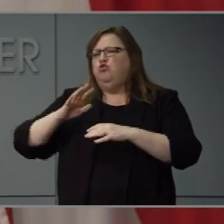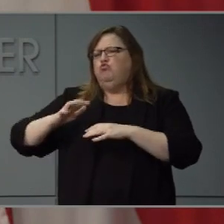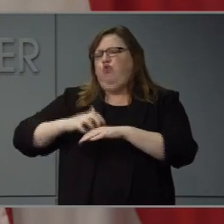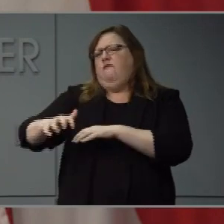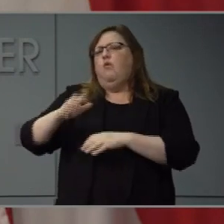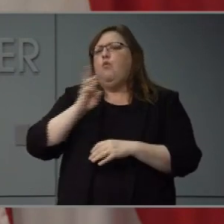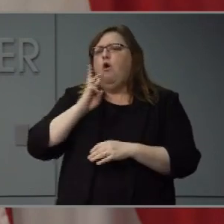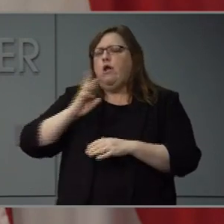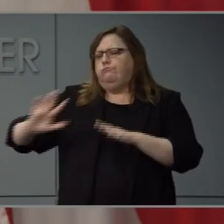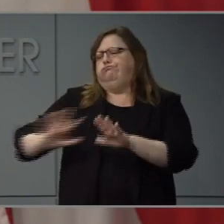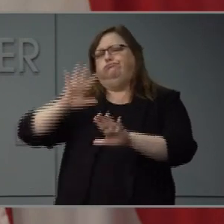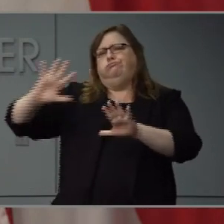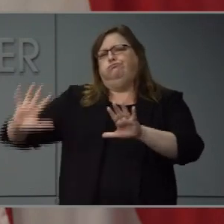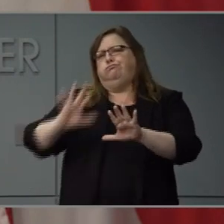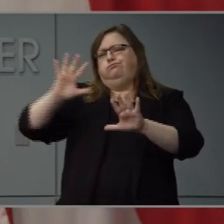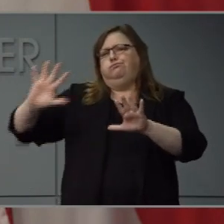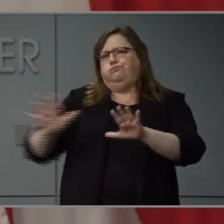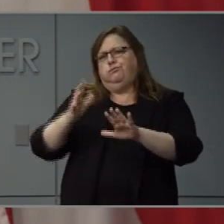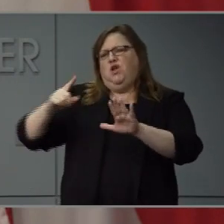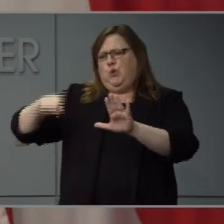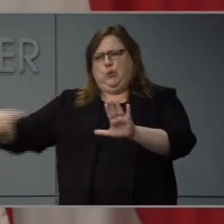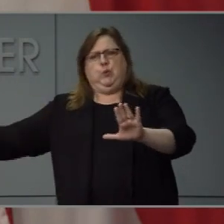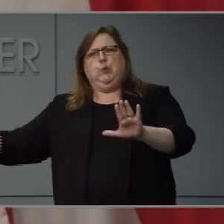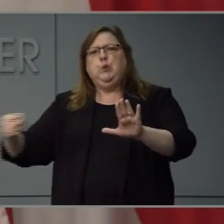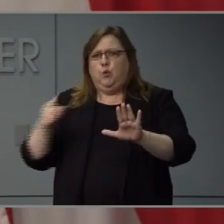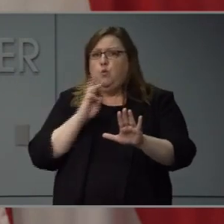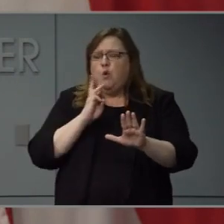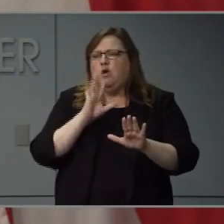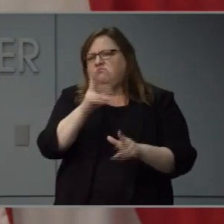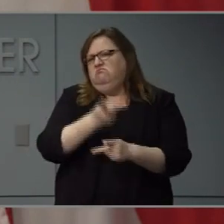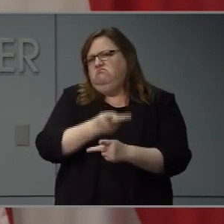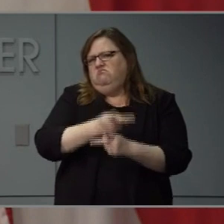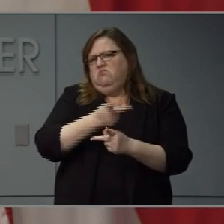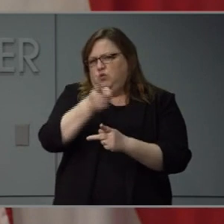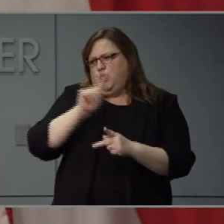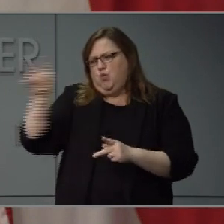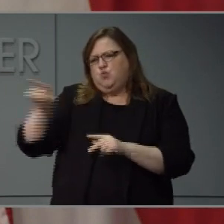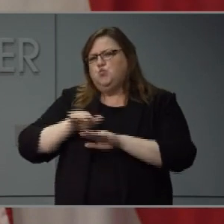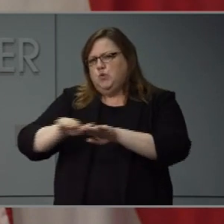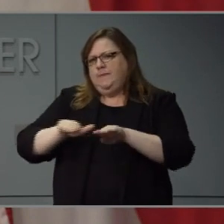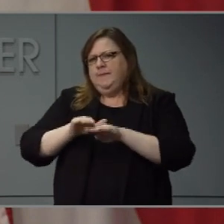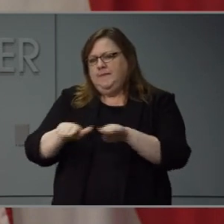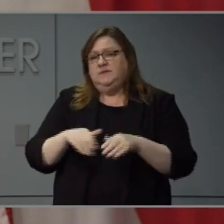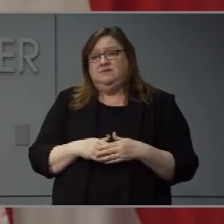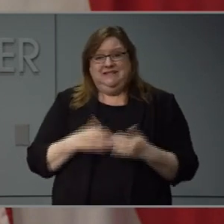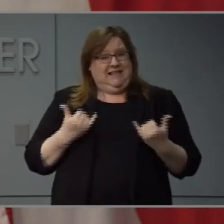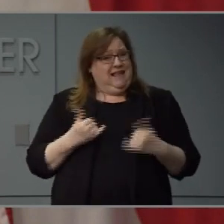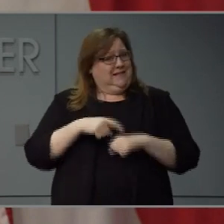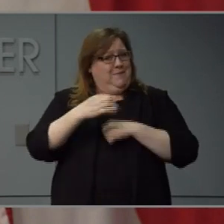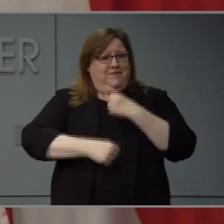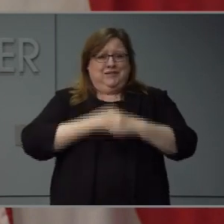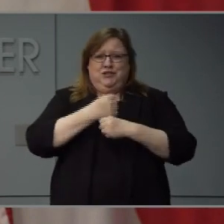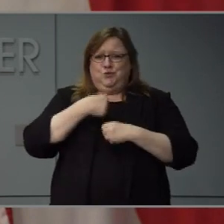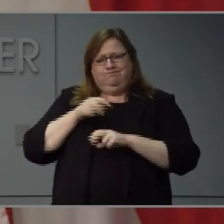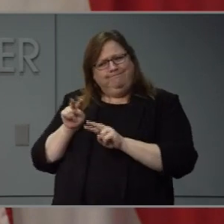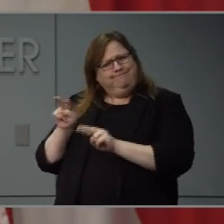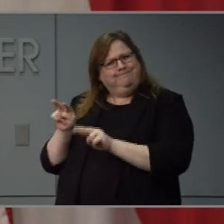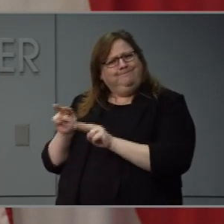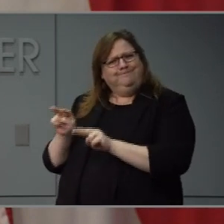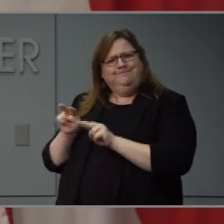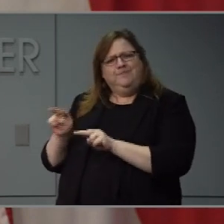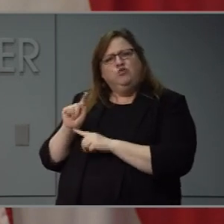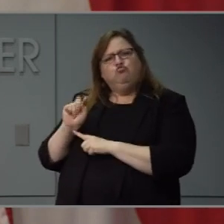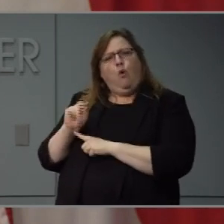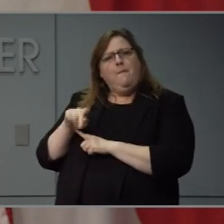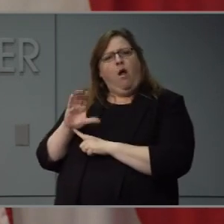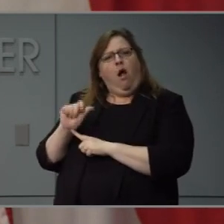coast. This is the time of year when we need to keep an eye toward the tropics and be prepared. Hurricane season officially